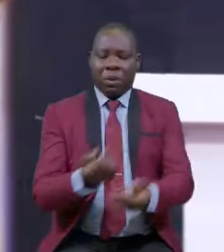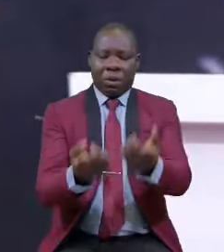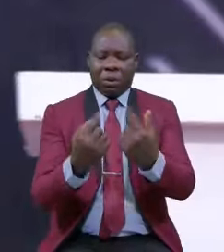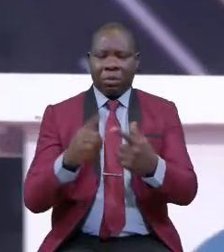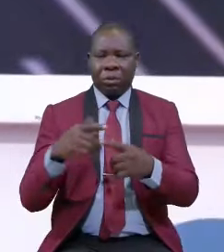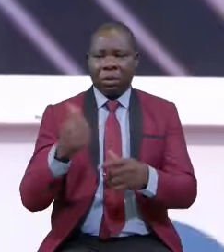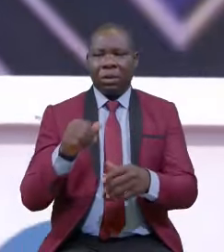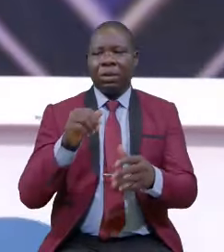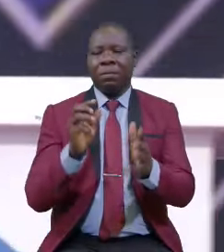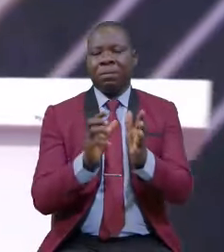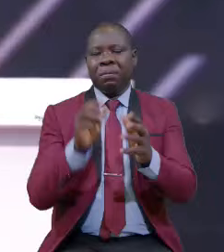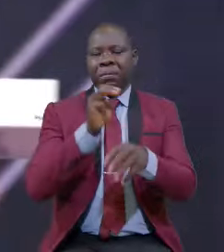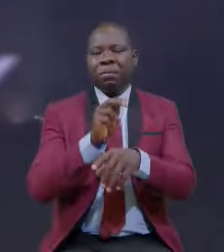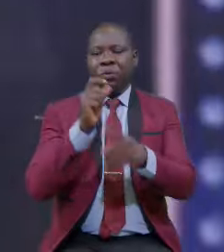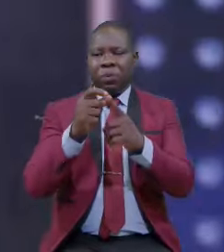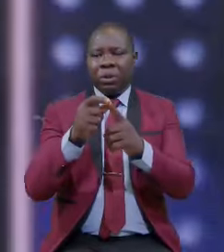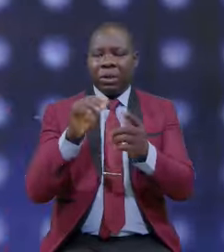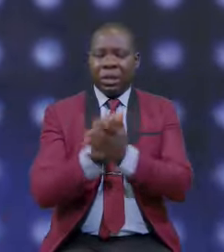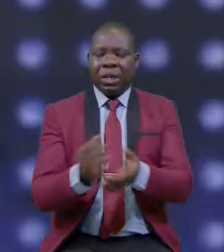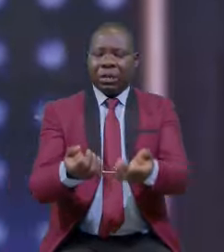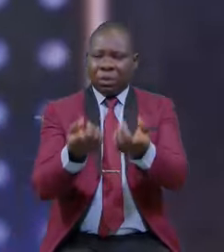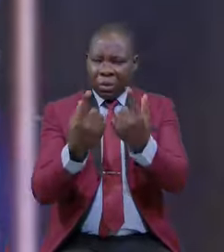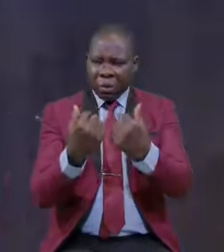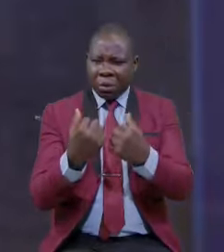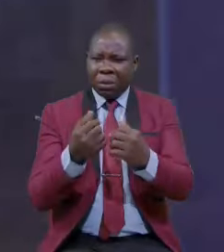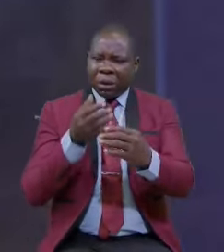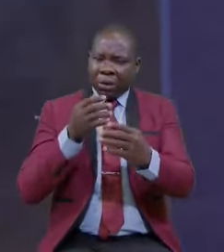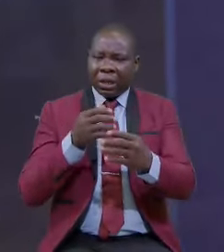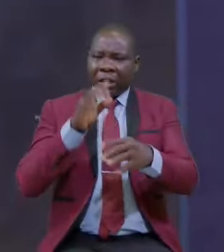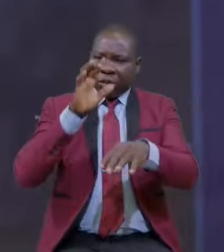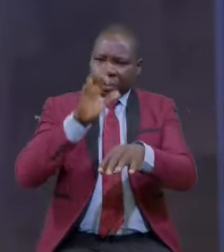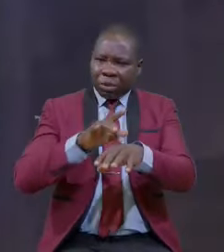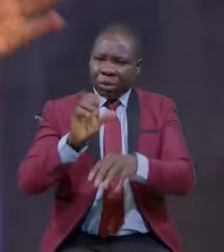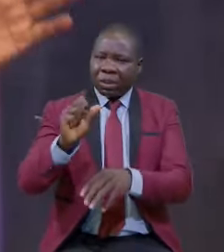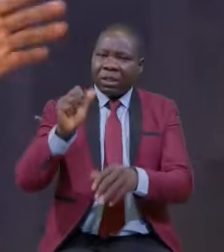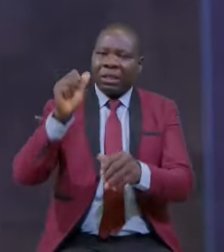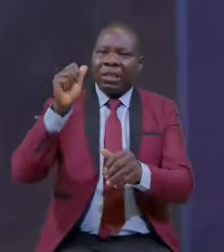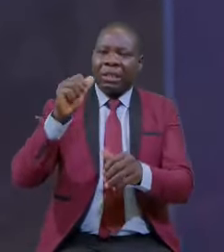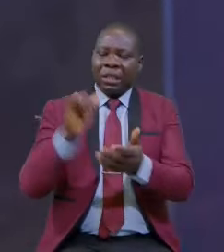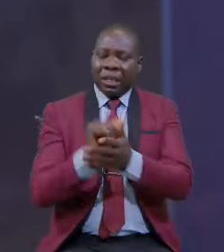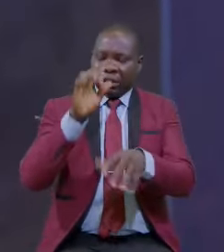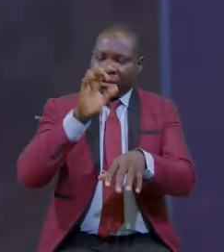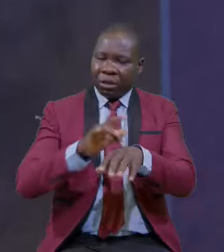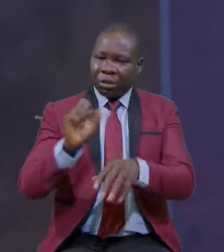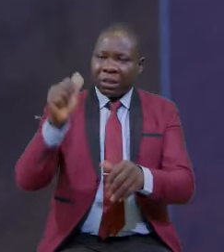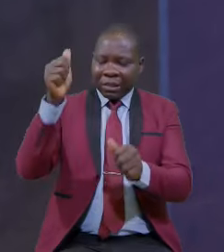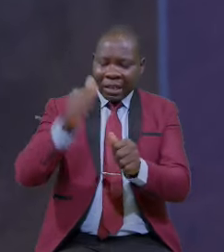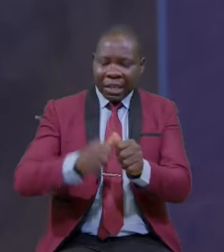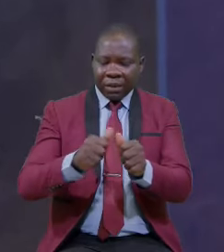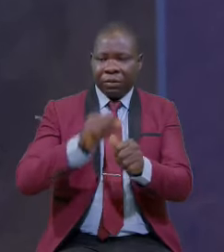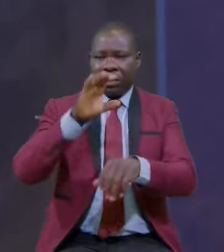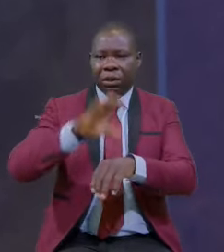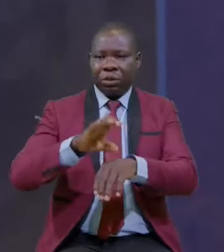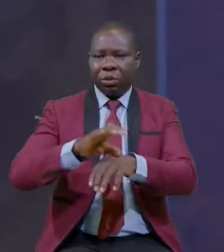cuts across every denomination, that cuts across every segment of the